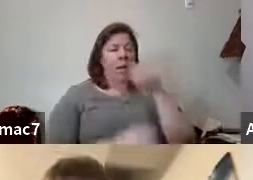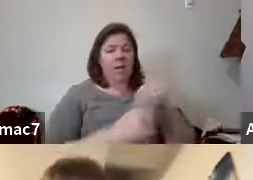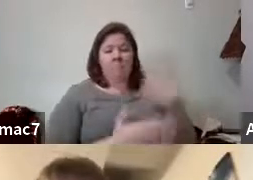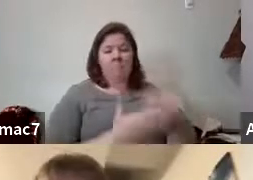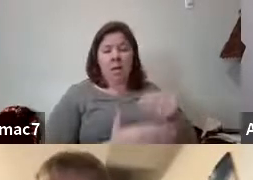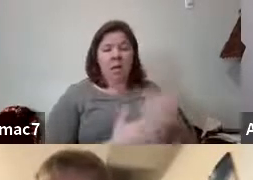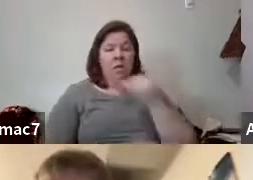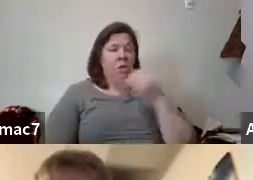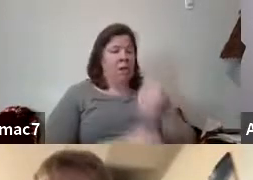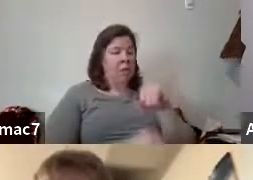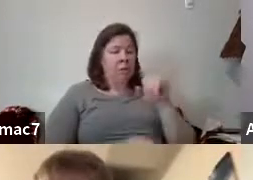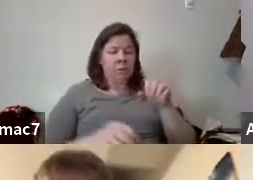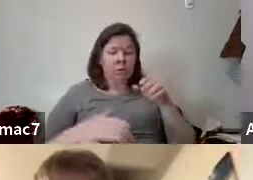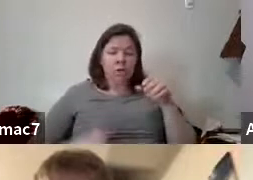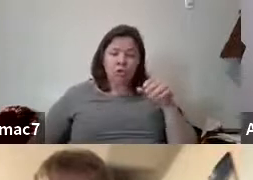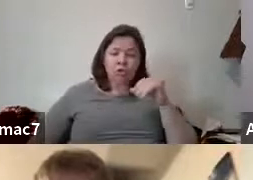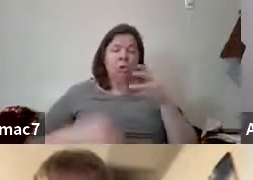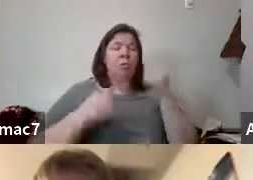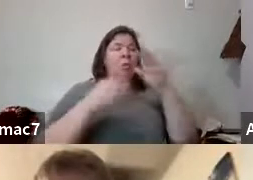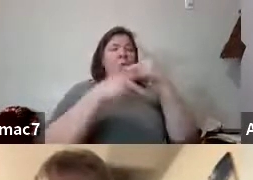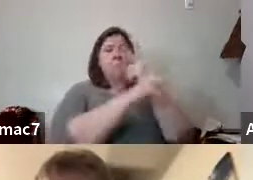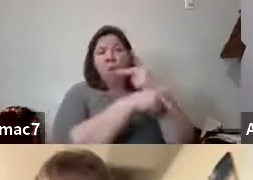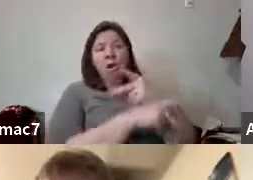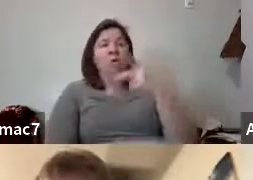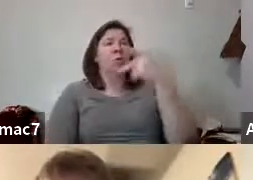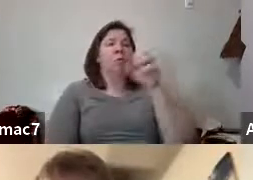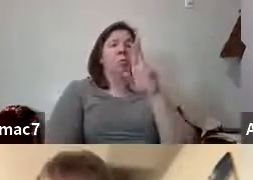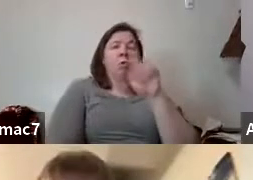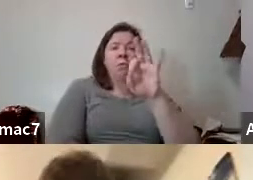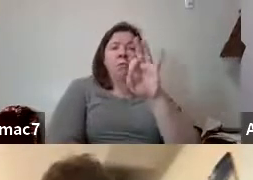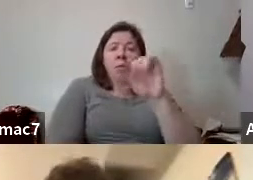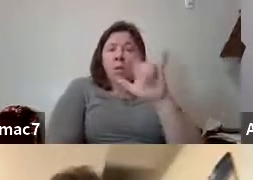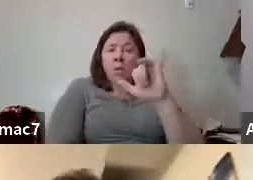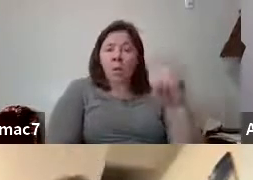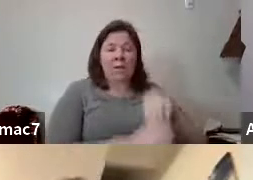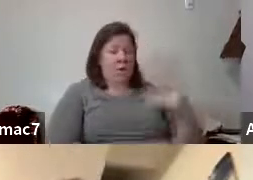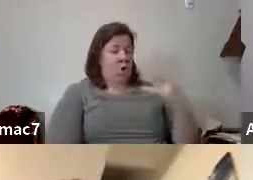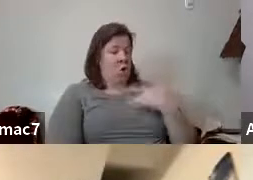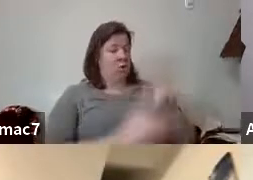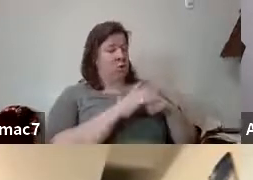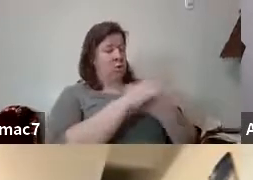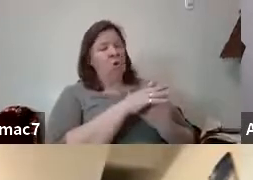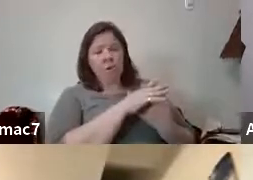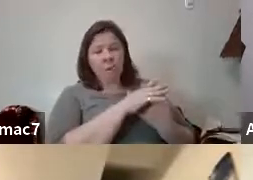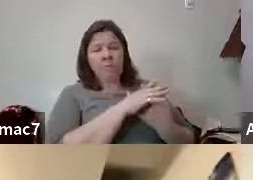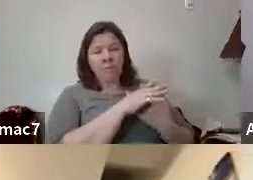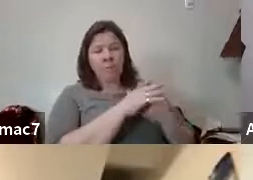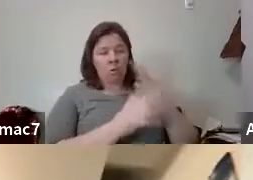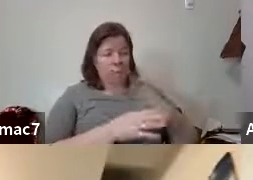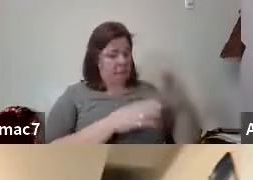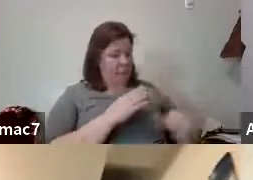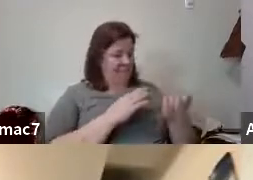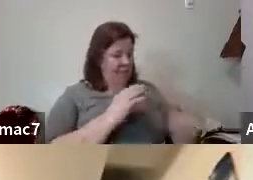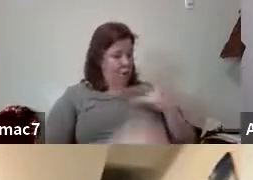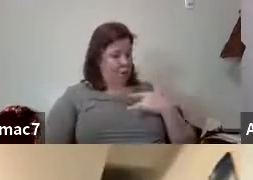not in the teams. It's not in the products, the portfolio. It's in the heart. That's where it begins, and that's where it will end, because